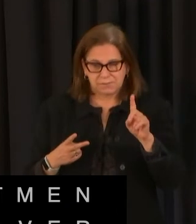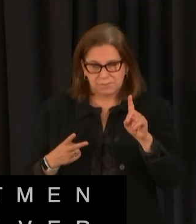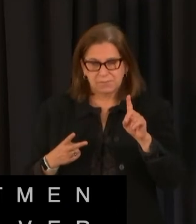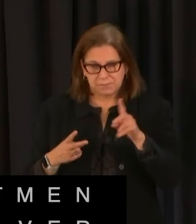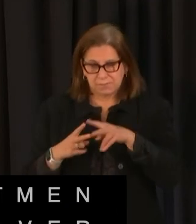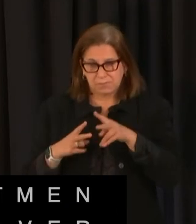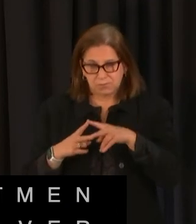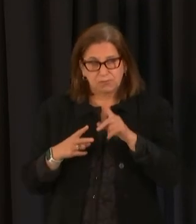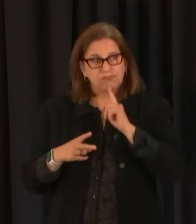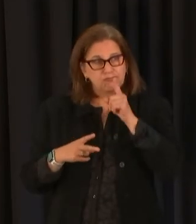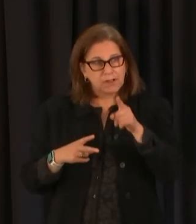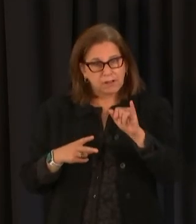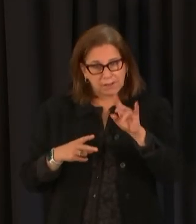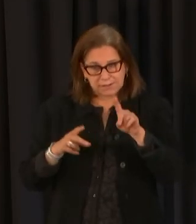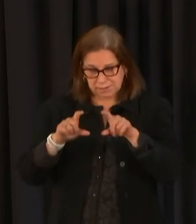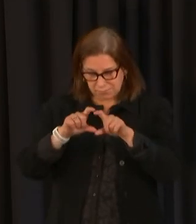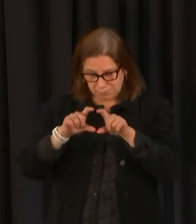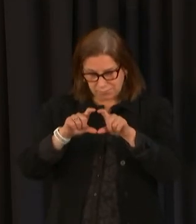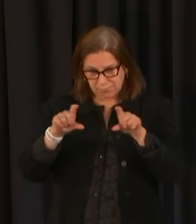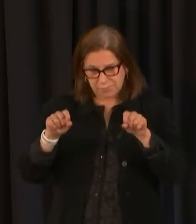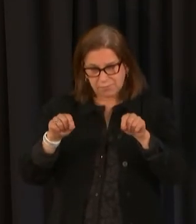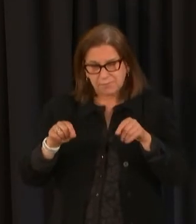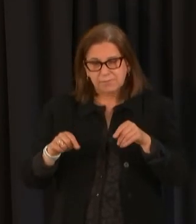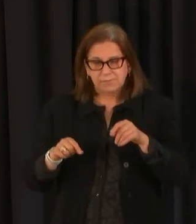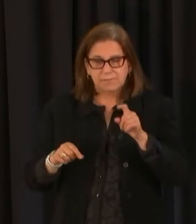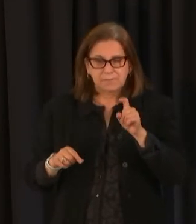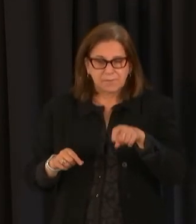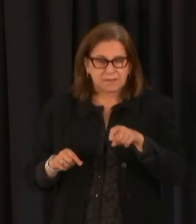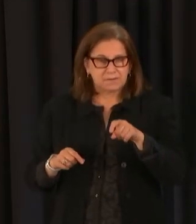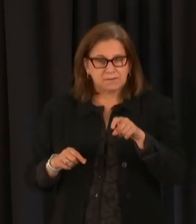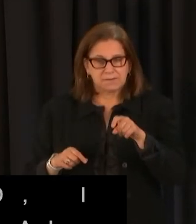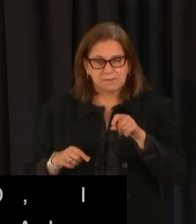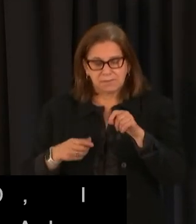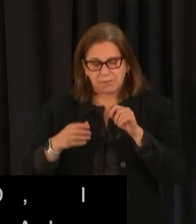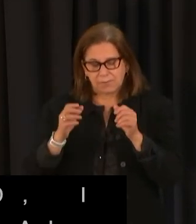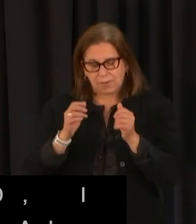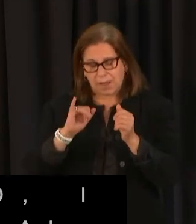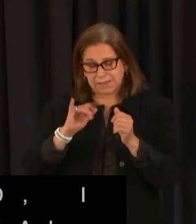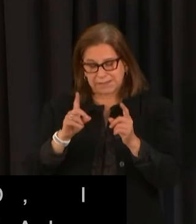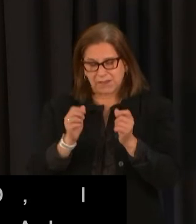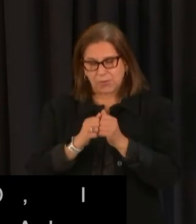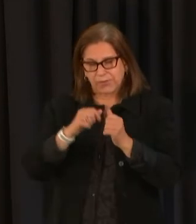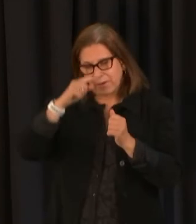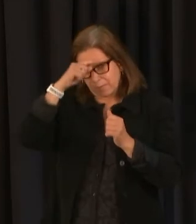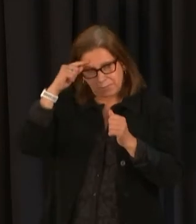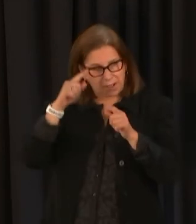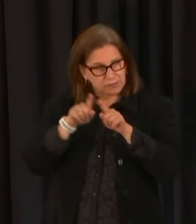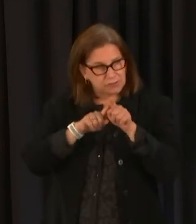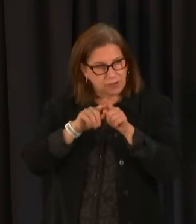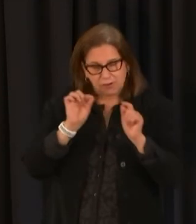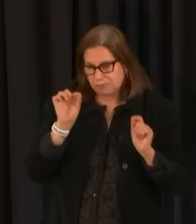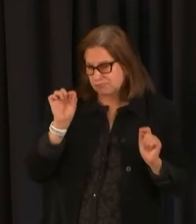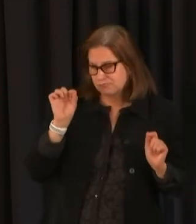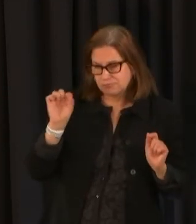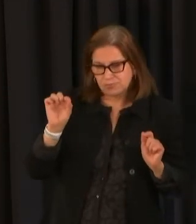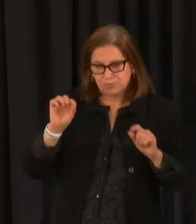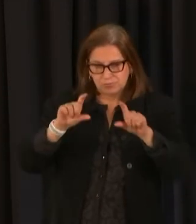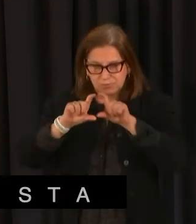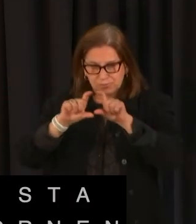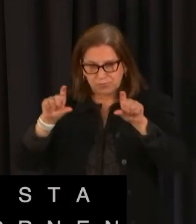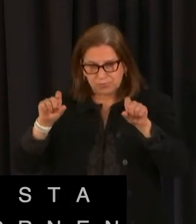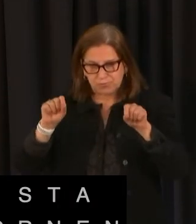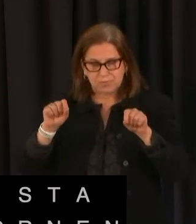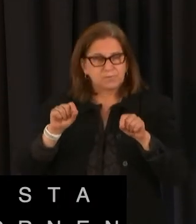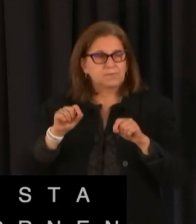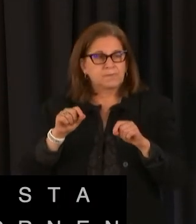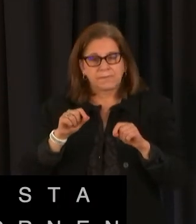real ID credential, which means you have a black star in the upper right-hand corner, then you also do not need to make an